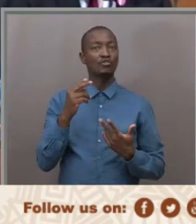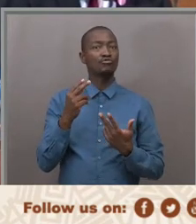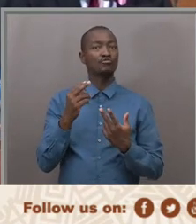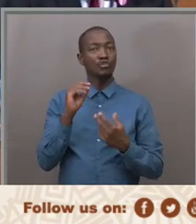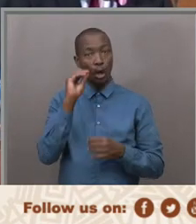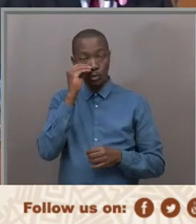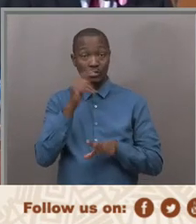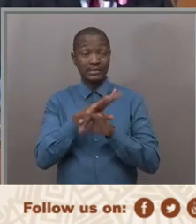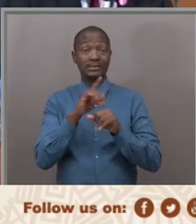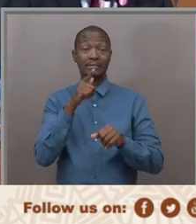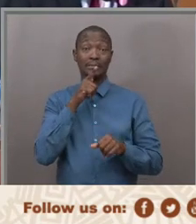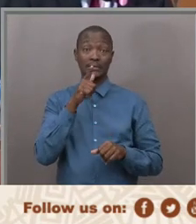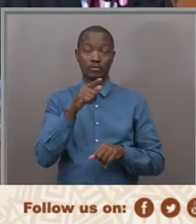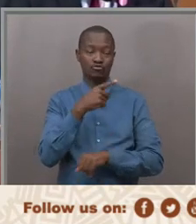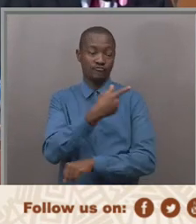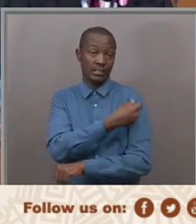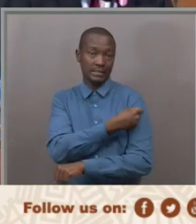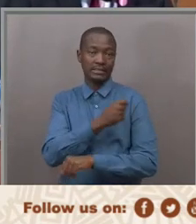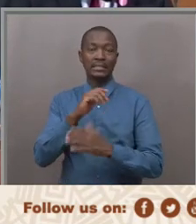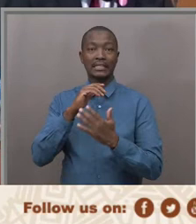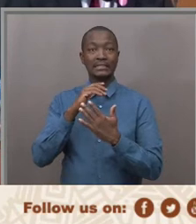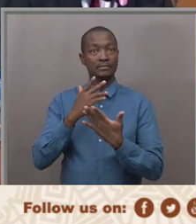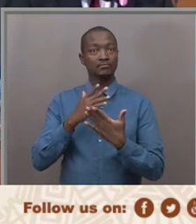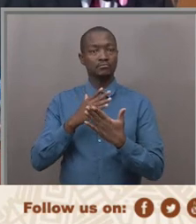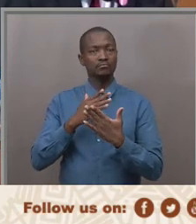lives. We have to get